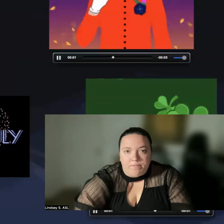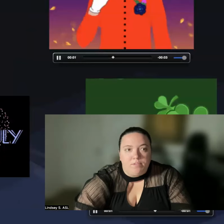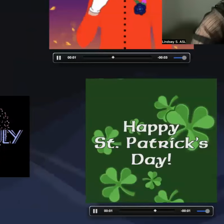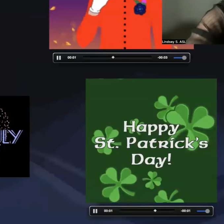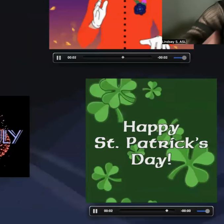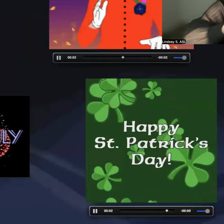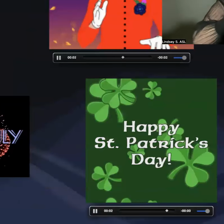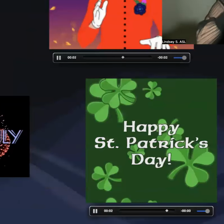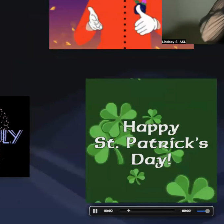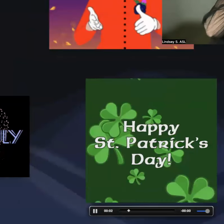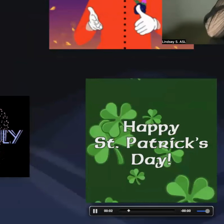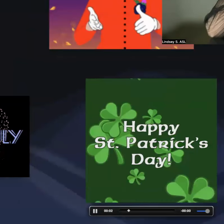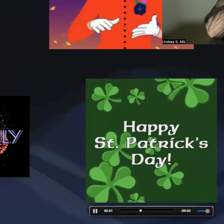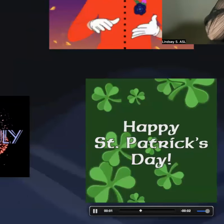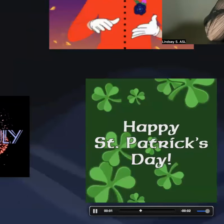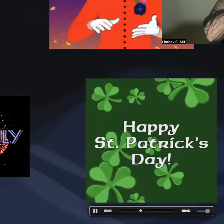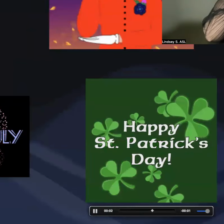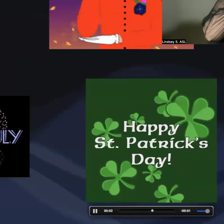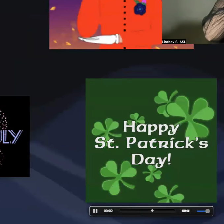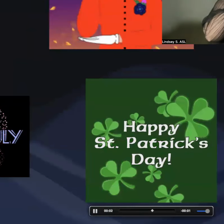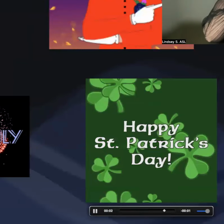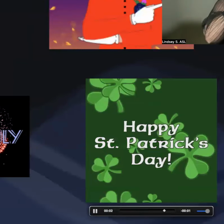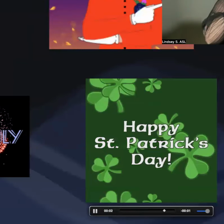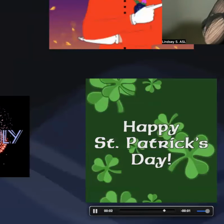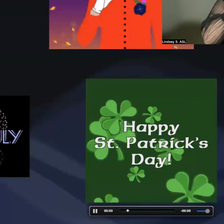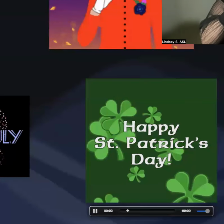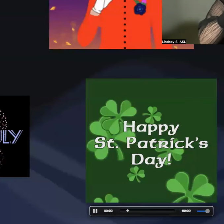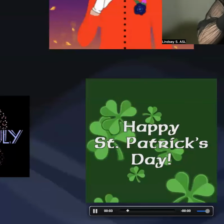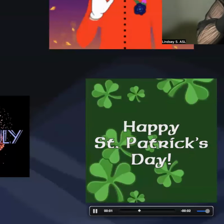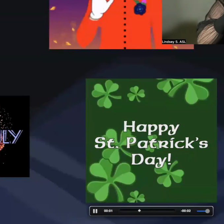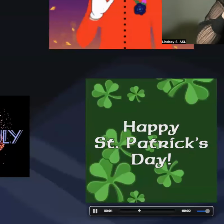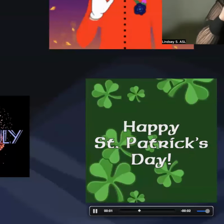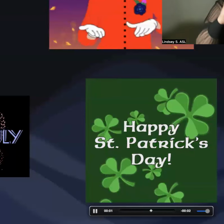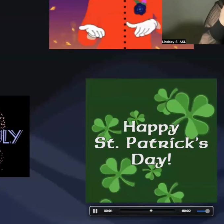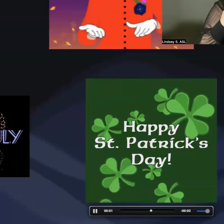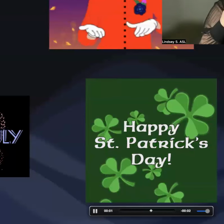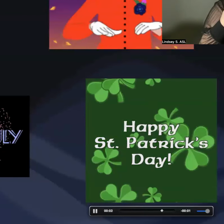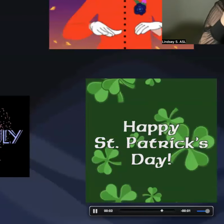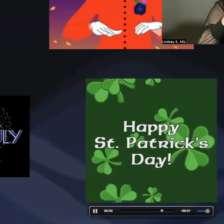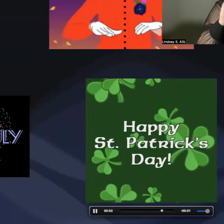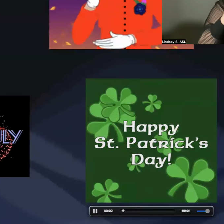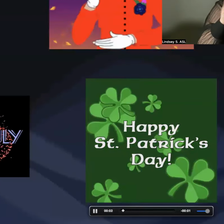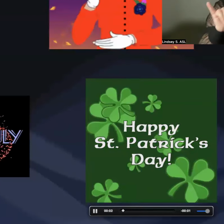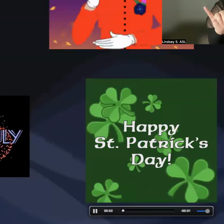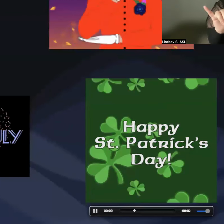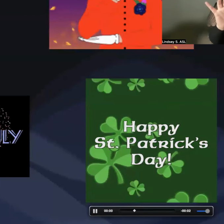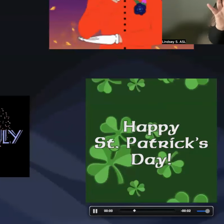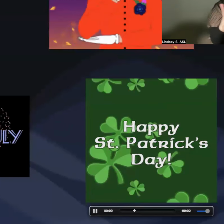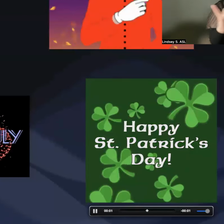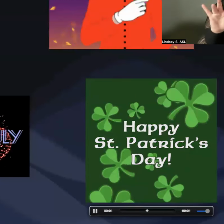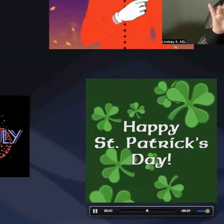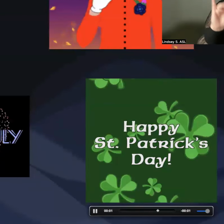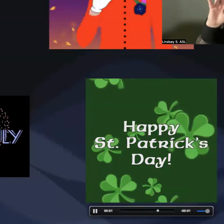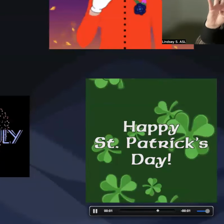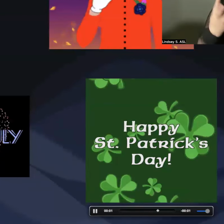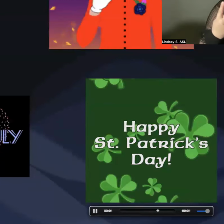Continuing, we have Halloween or Halloween. We have the 4th of July, just